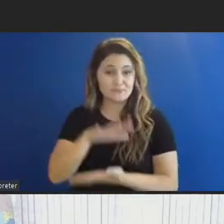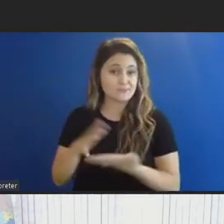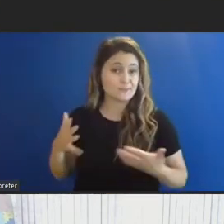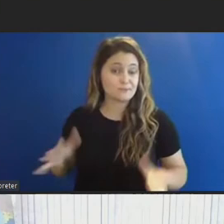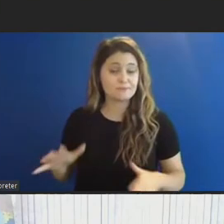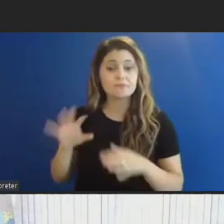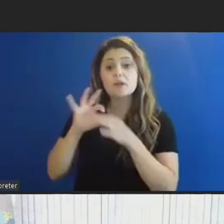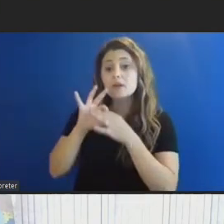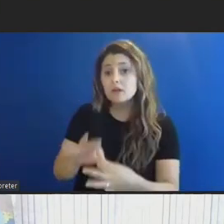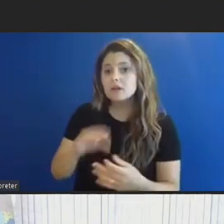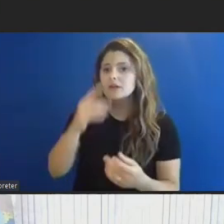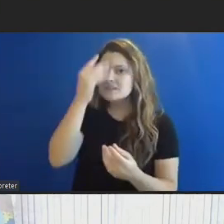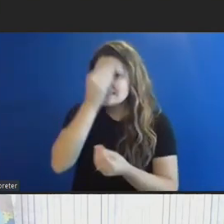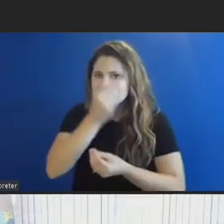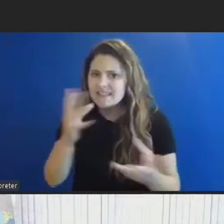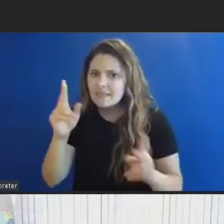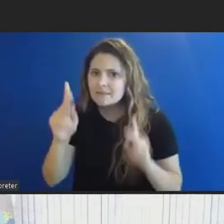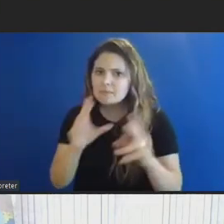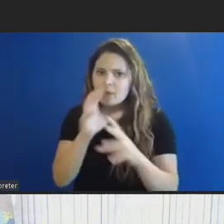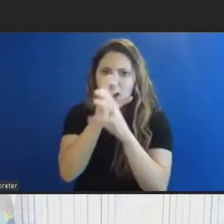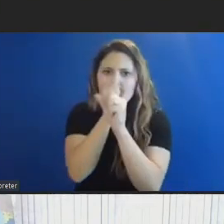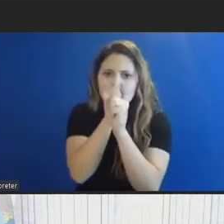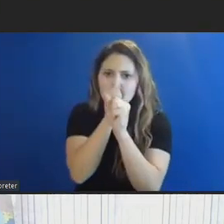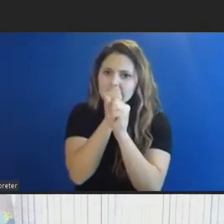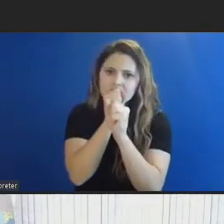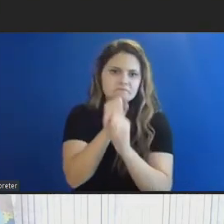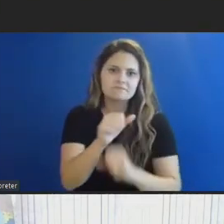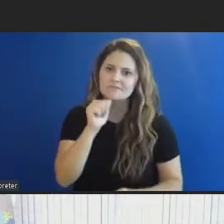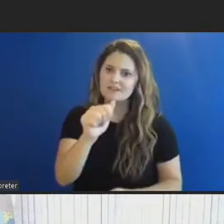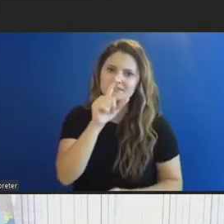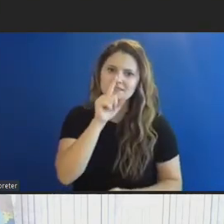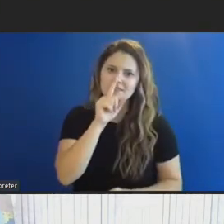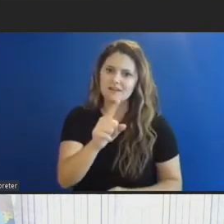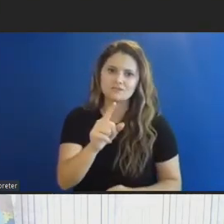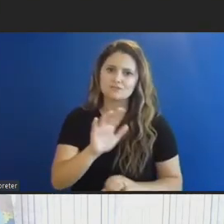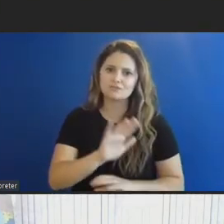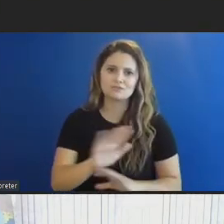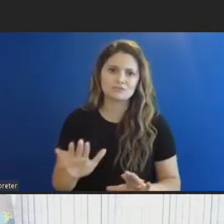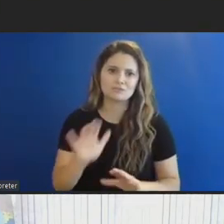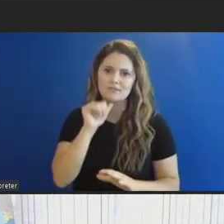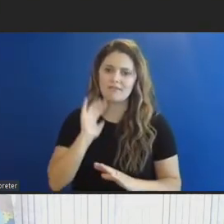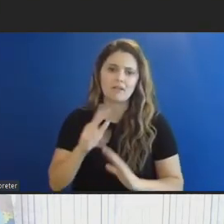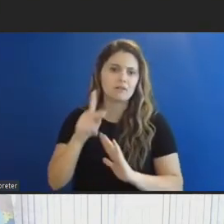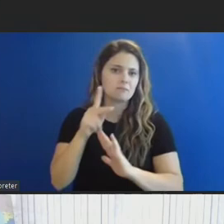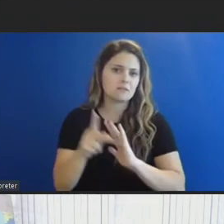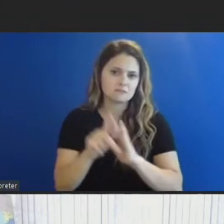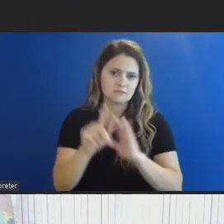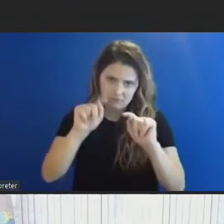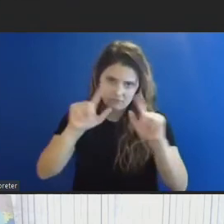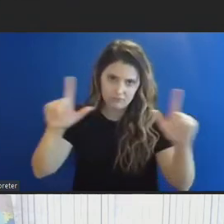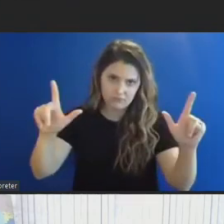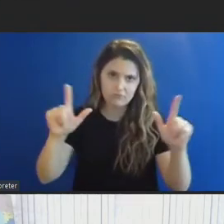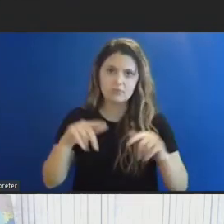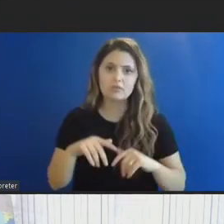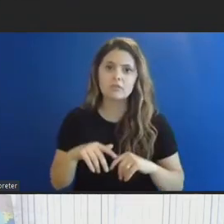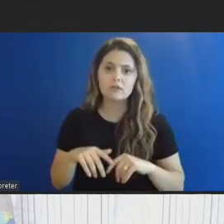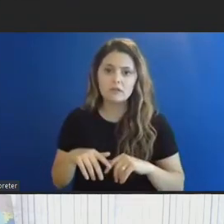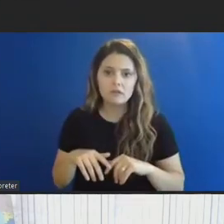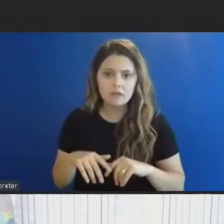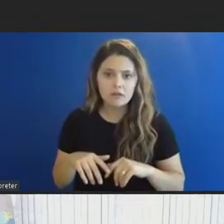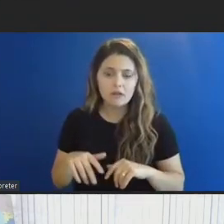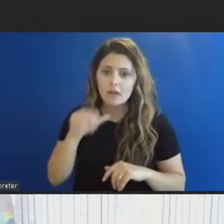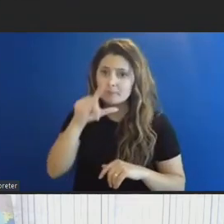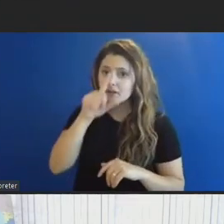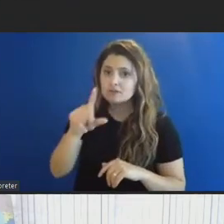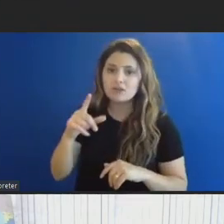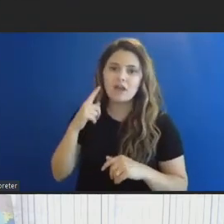far as telling people to keep the secret, that's absolutely not our protocol at all. Now, we are not sharing that because of